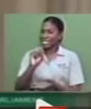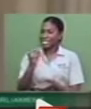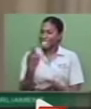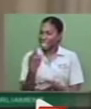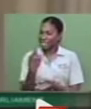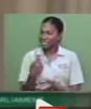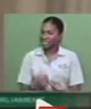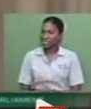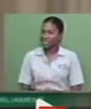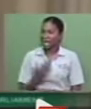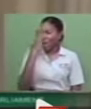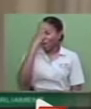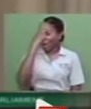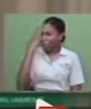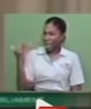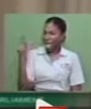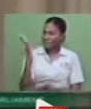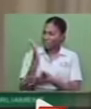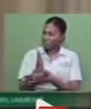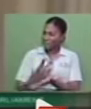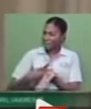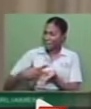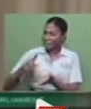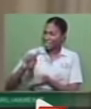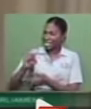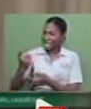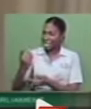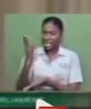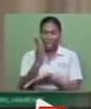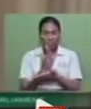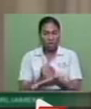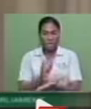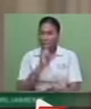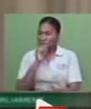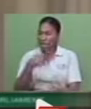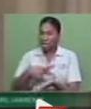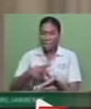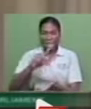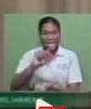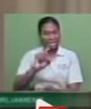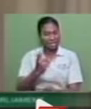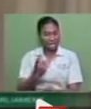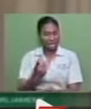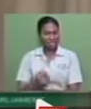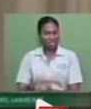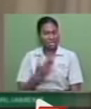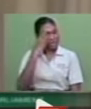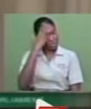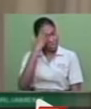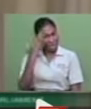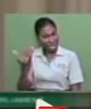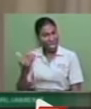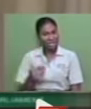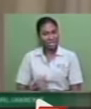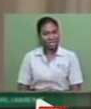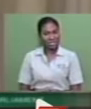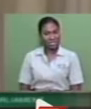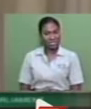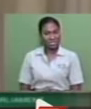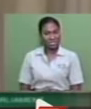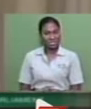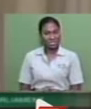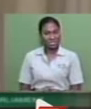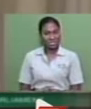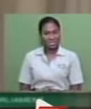And why? I invite you to take a drive down Picton Street. You'll see the highest, most posh building going up, one